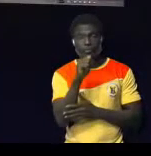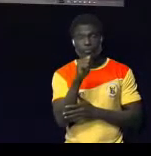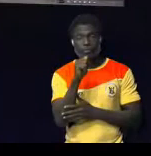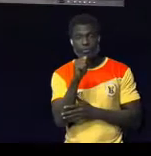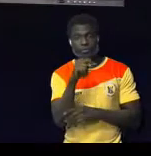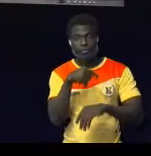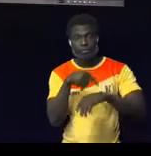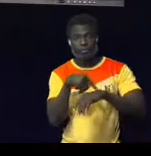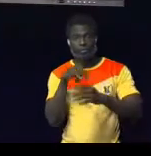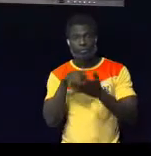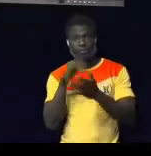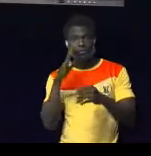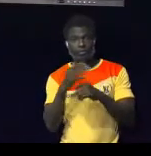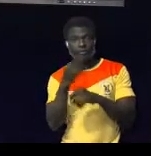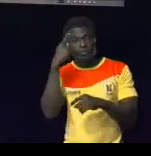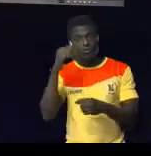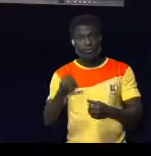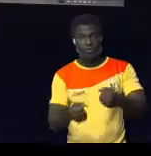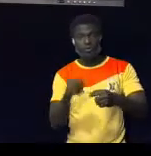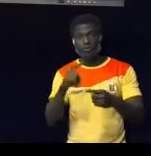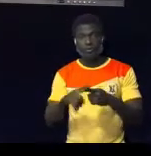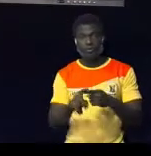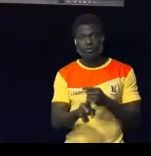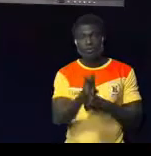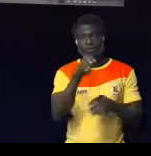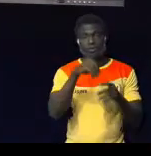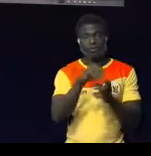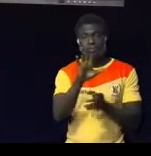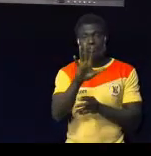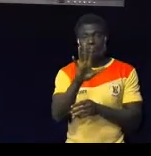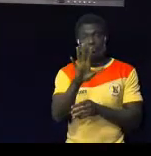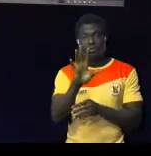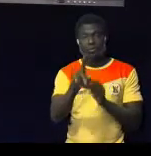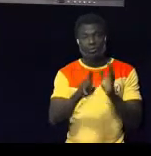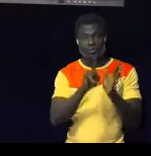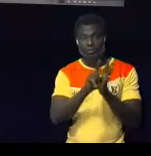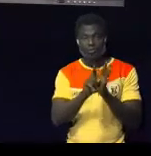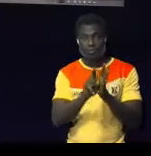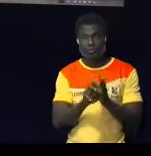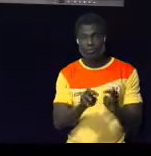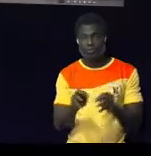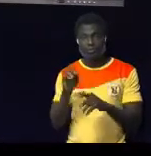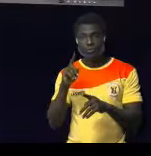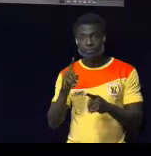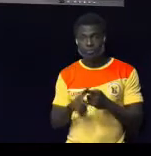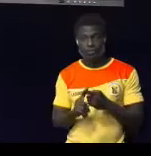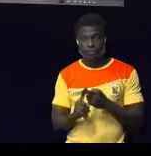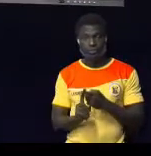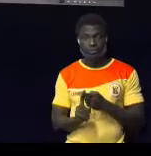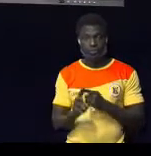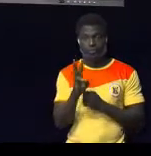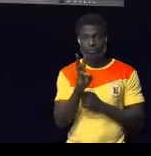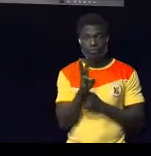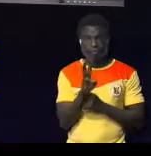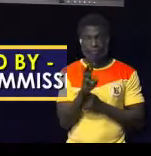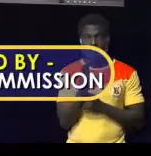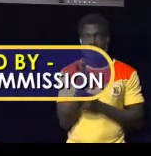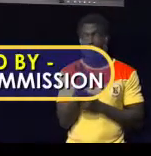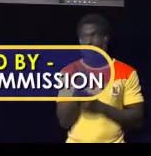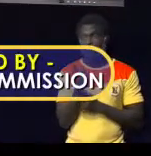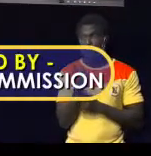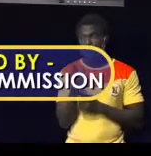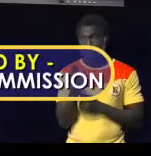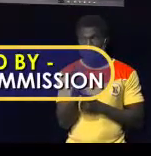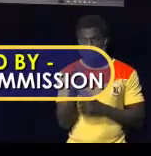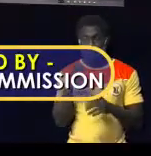to find the time it will take for a car to go in 5 hours if it is moving at a uniform speed of 630